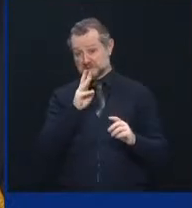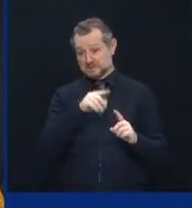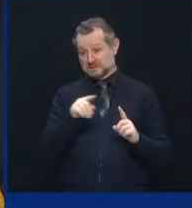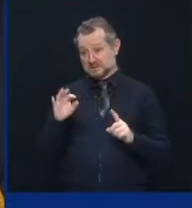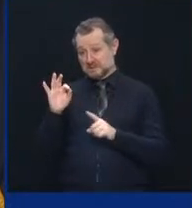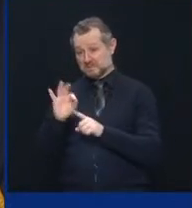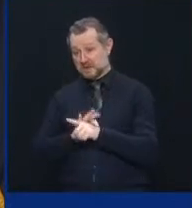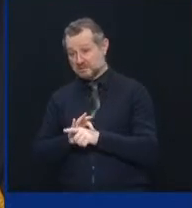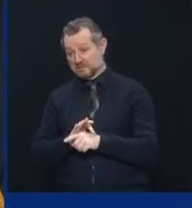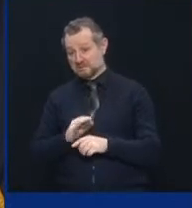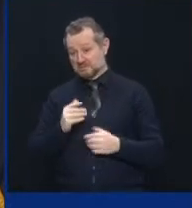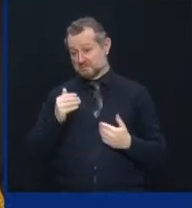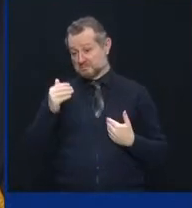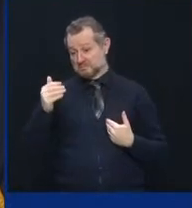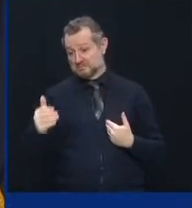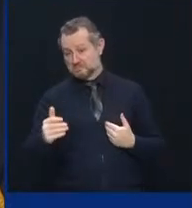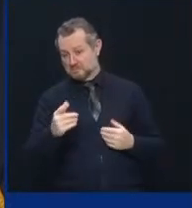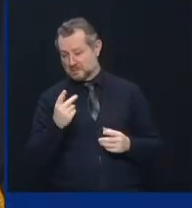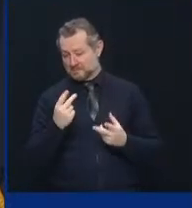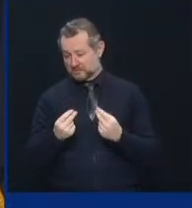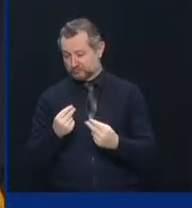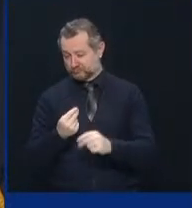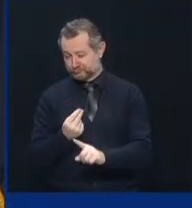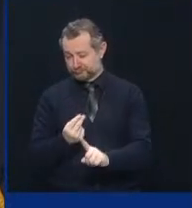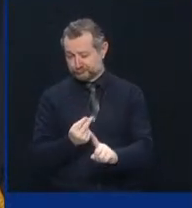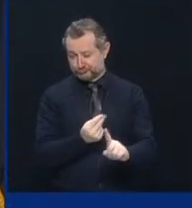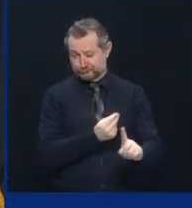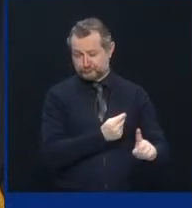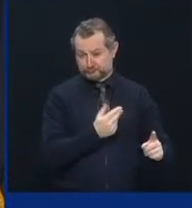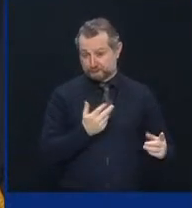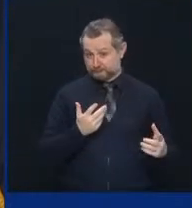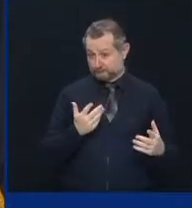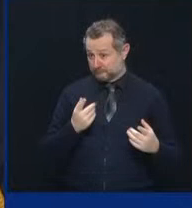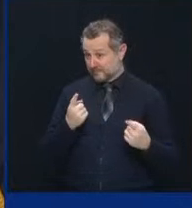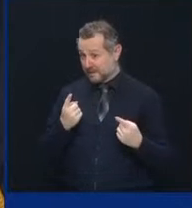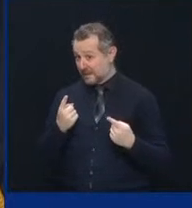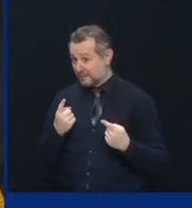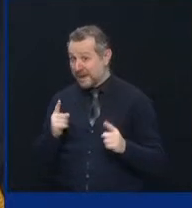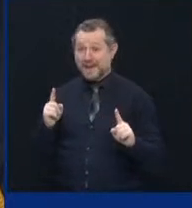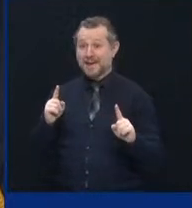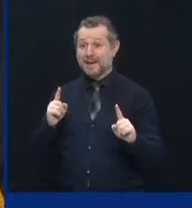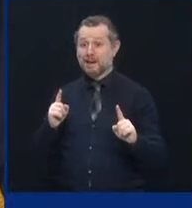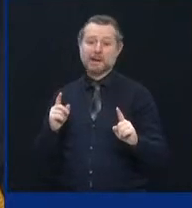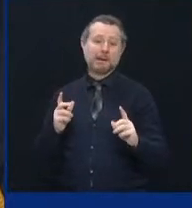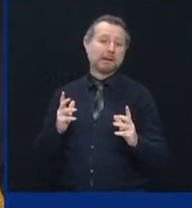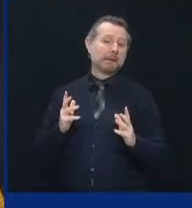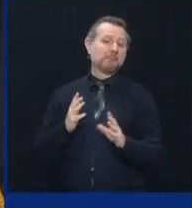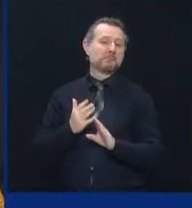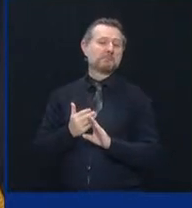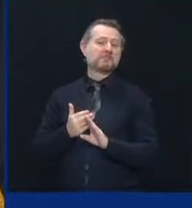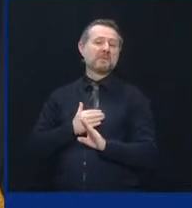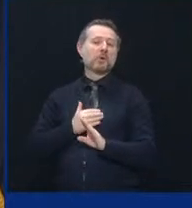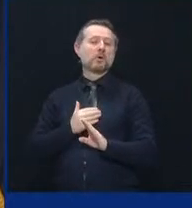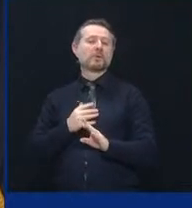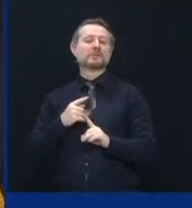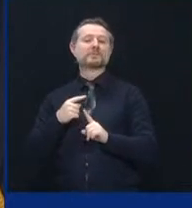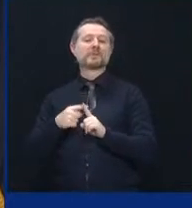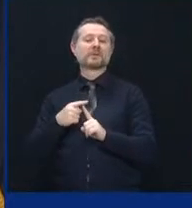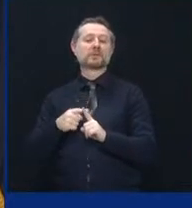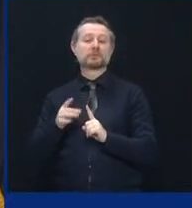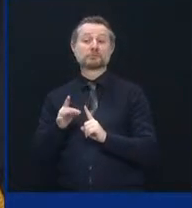in before the positivity rate would have come down, and the vaccine will actually bring the positivity rate